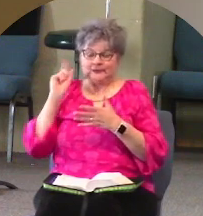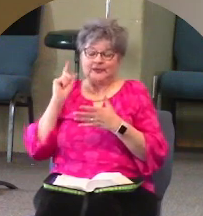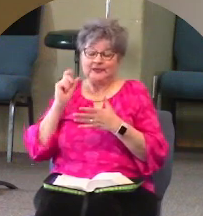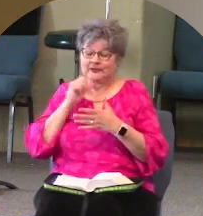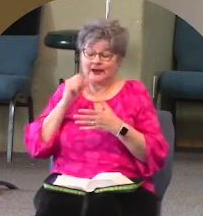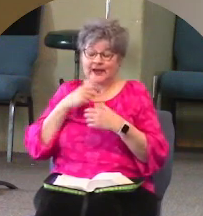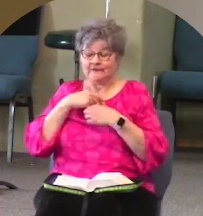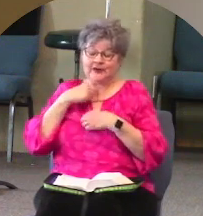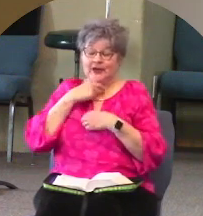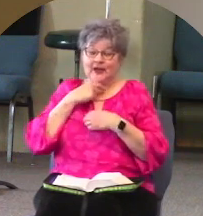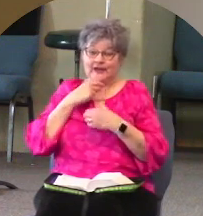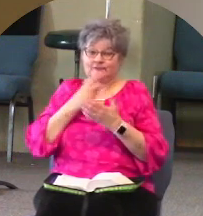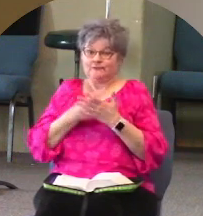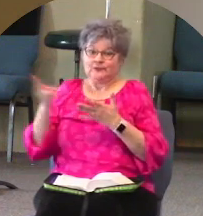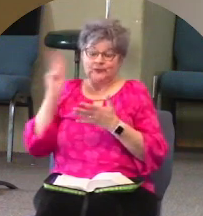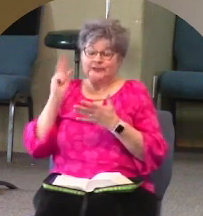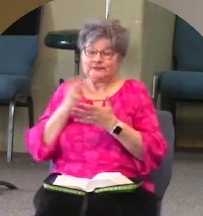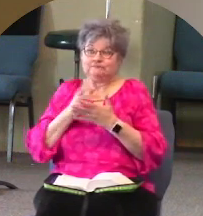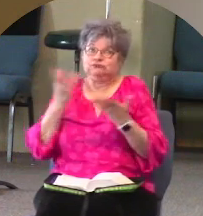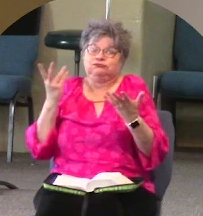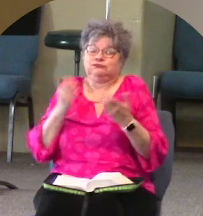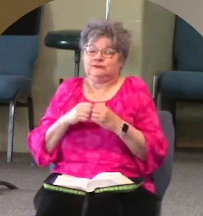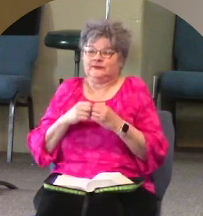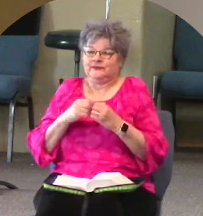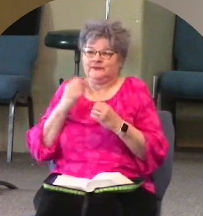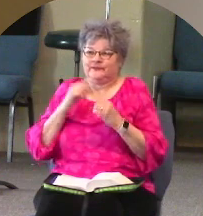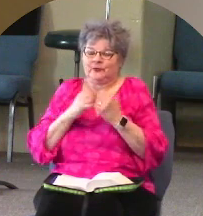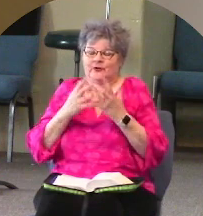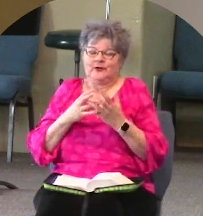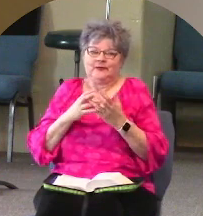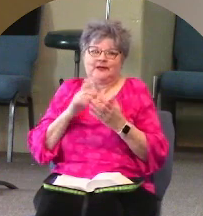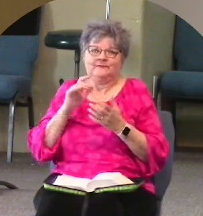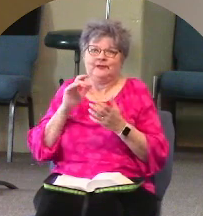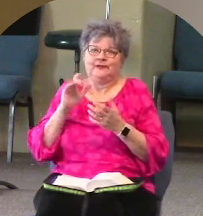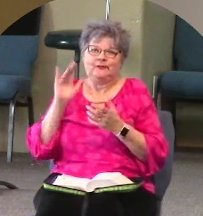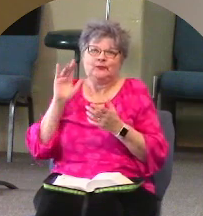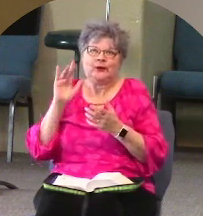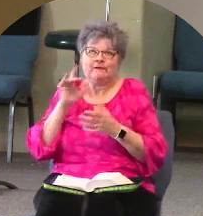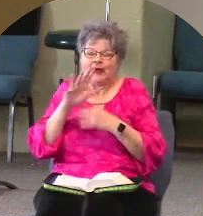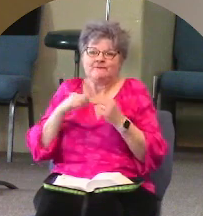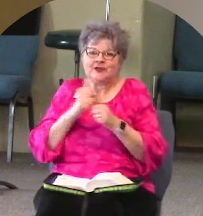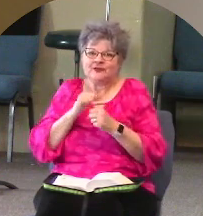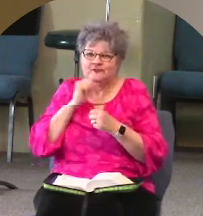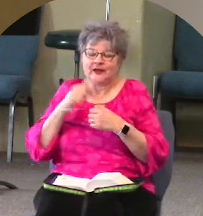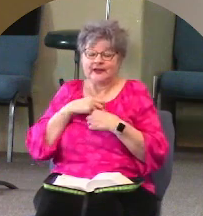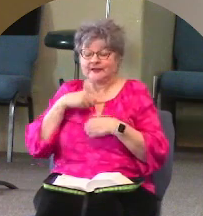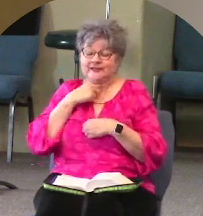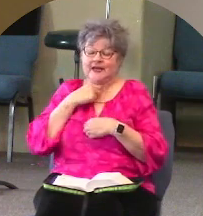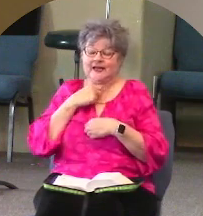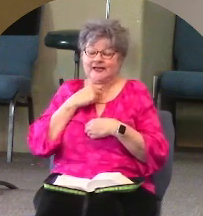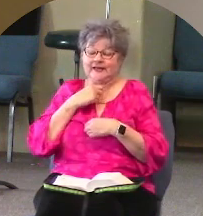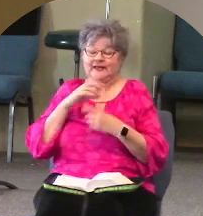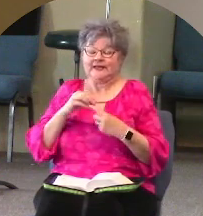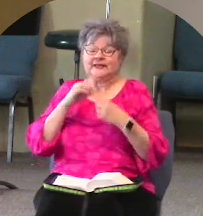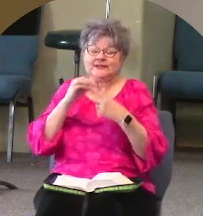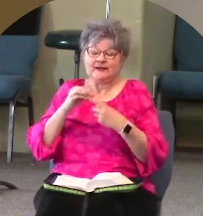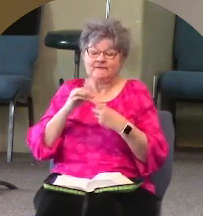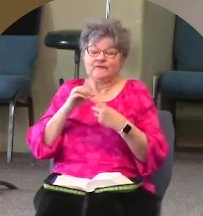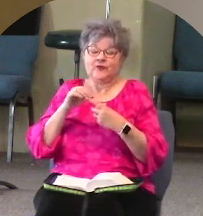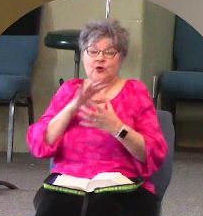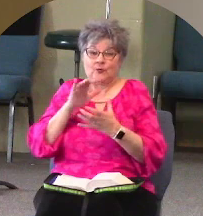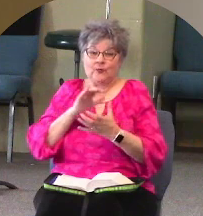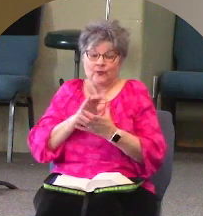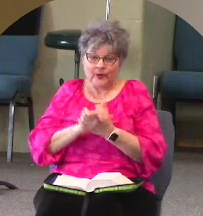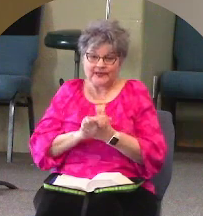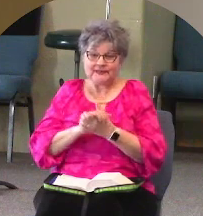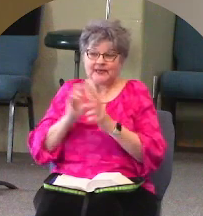did not wear a tie the week before. You haven't worn a tie in 25 years except for weddings and funerals. Now, I believe that a pastor is